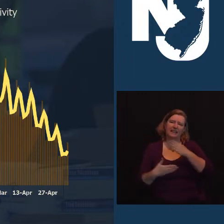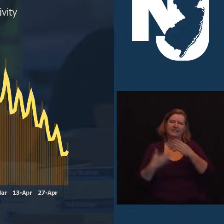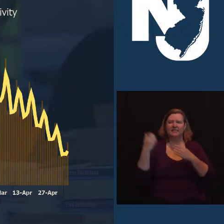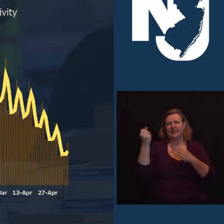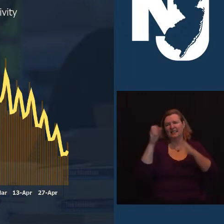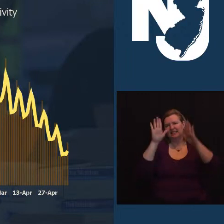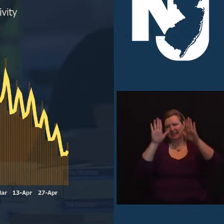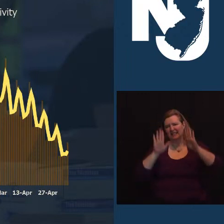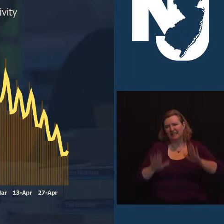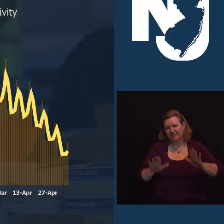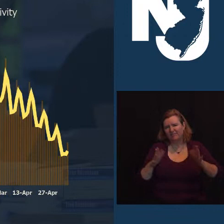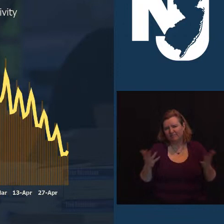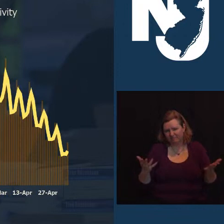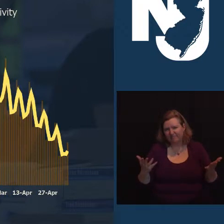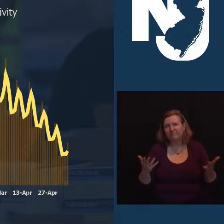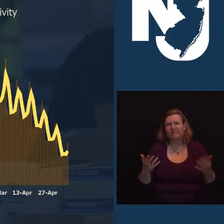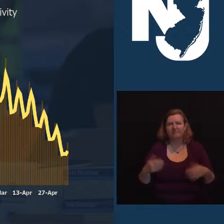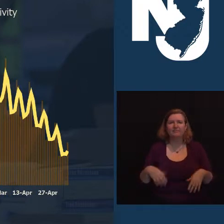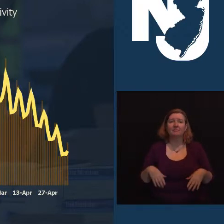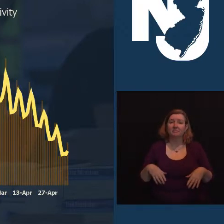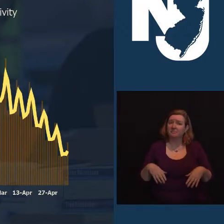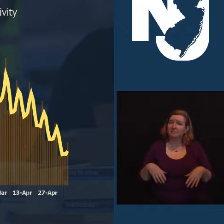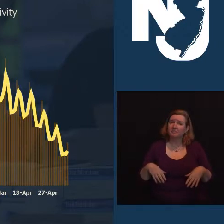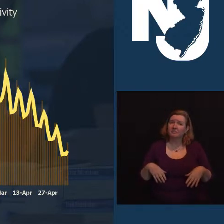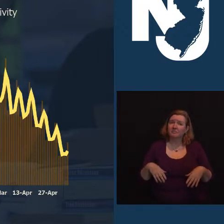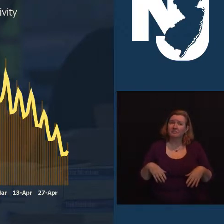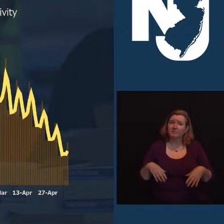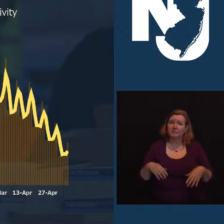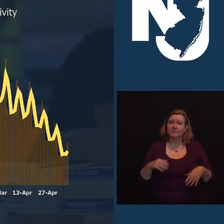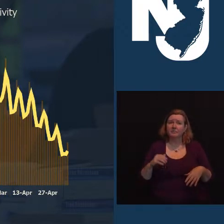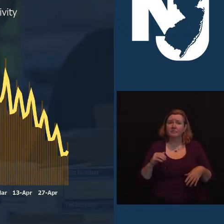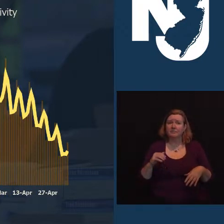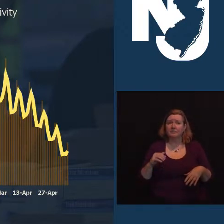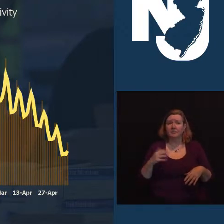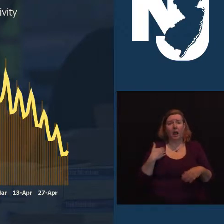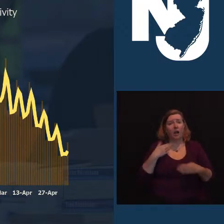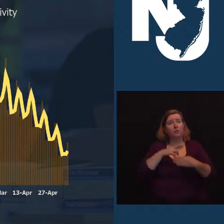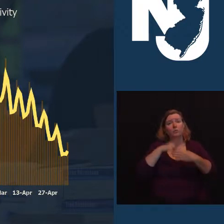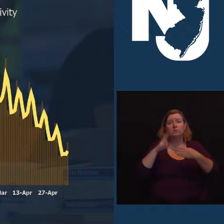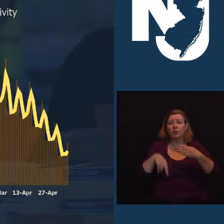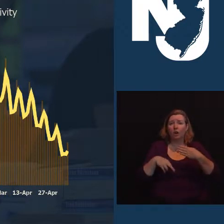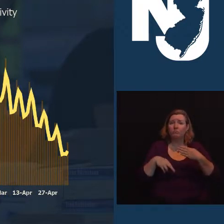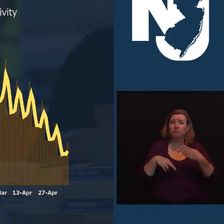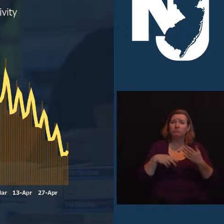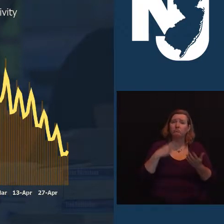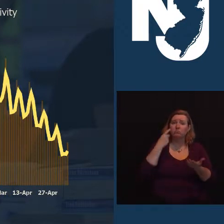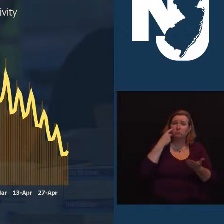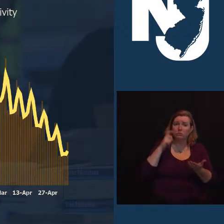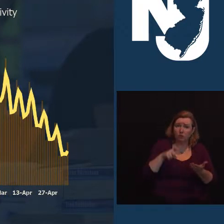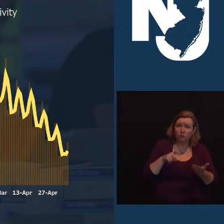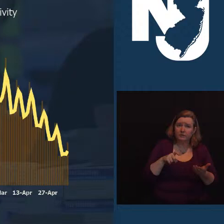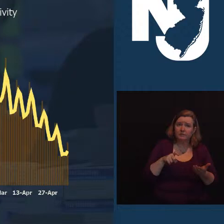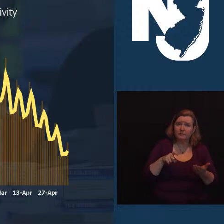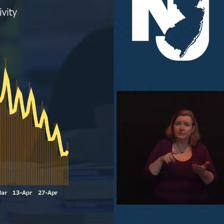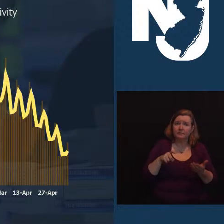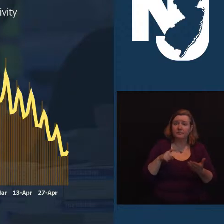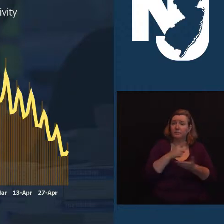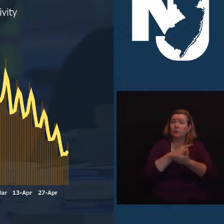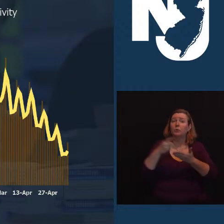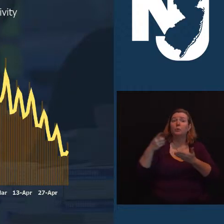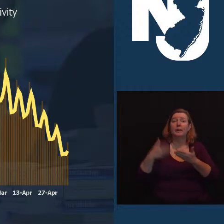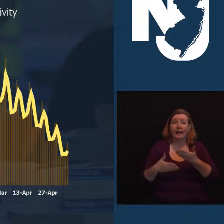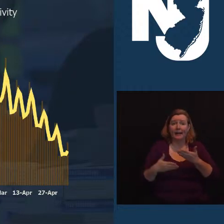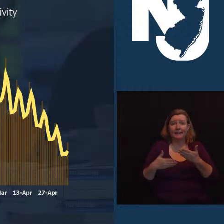a long while, given our outsized results, seeing the weekend numbers drop below 5% is a strong sign that